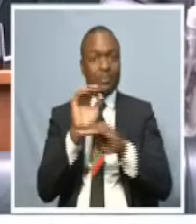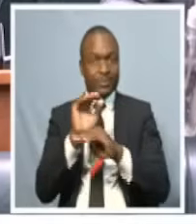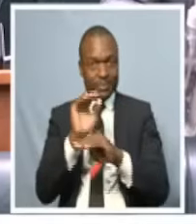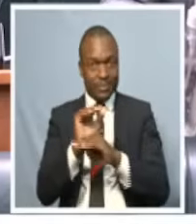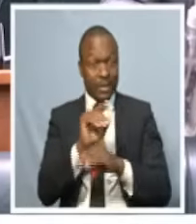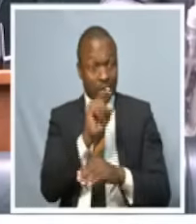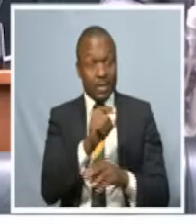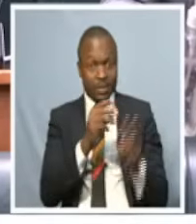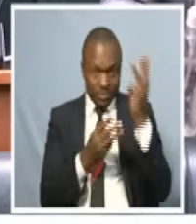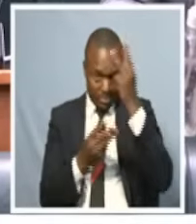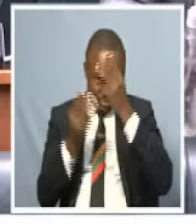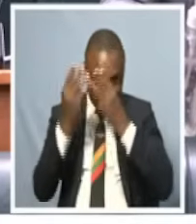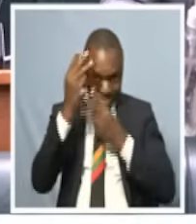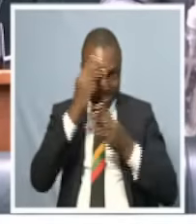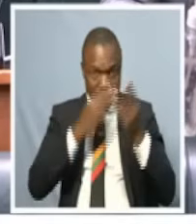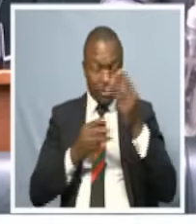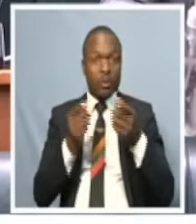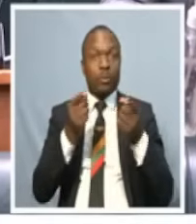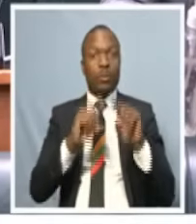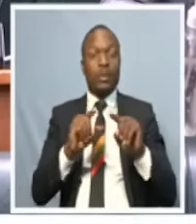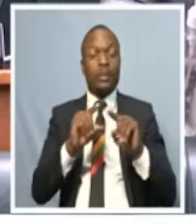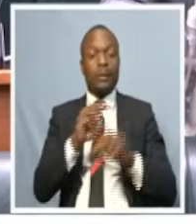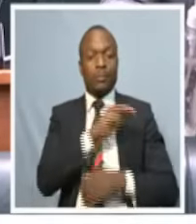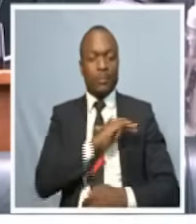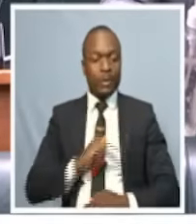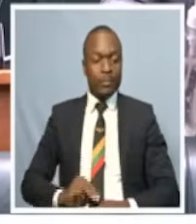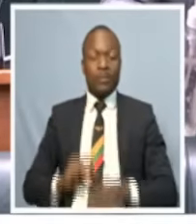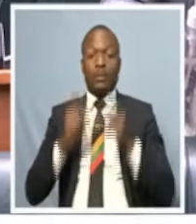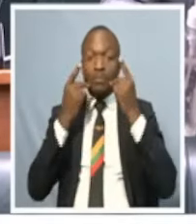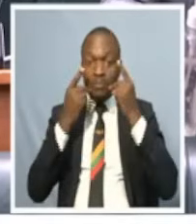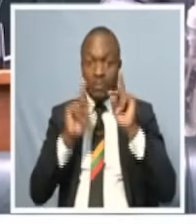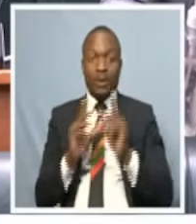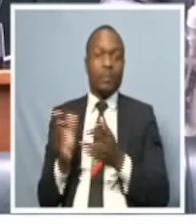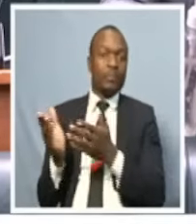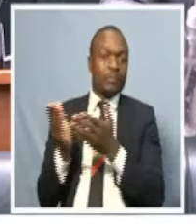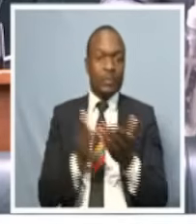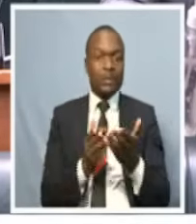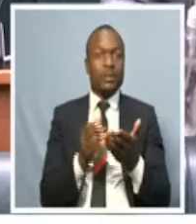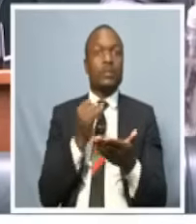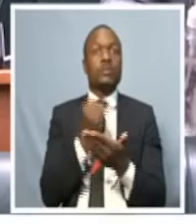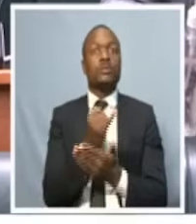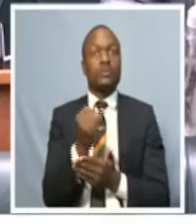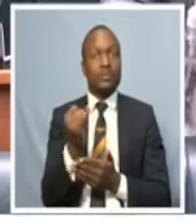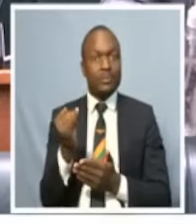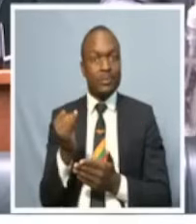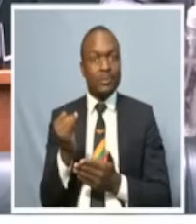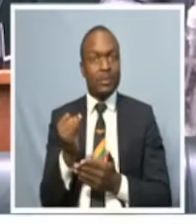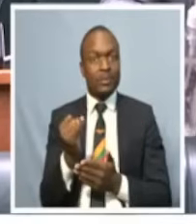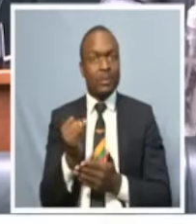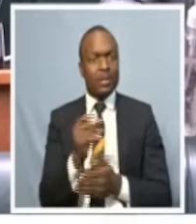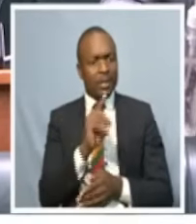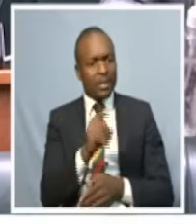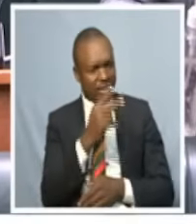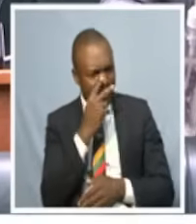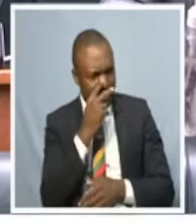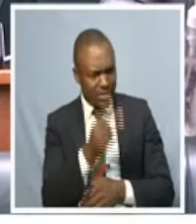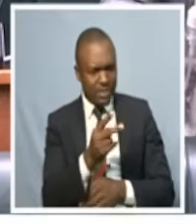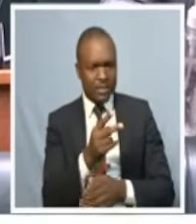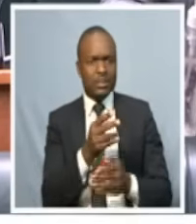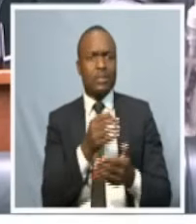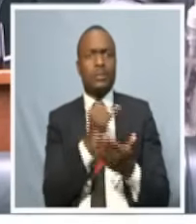And is concerned when members of the public raises issues, he looks into those